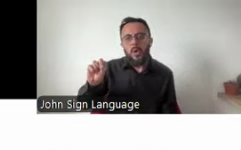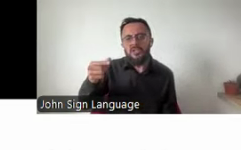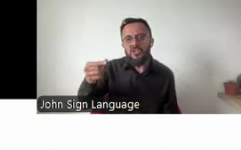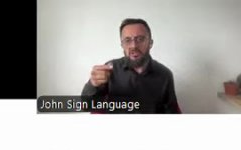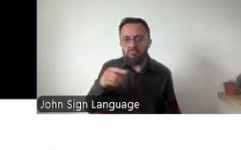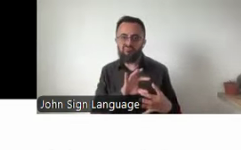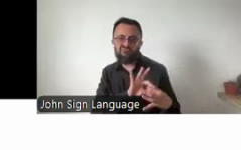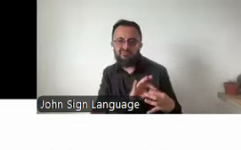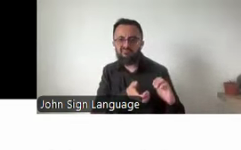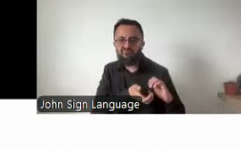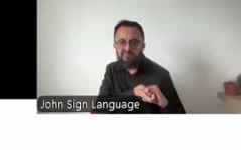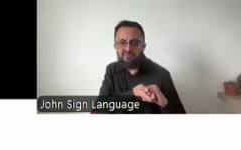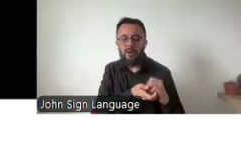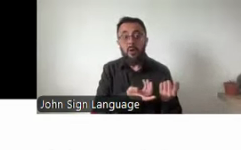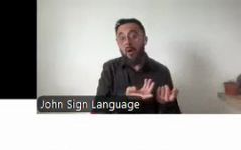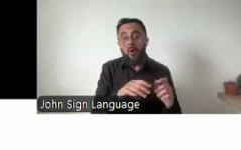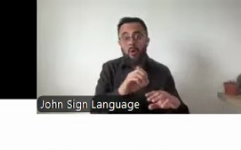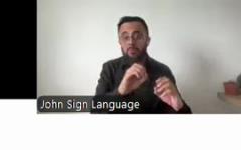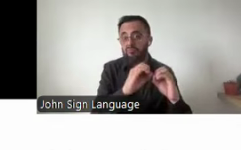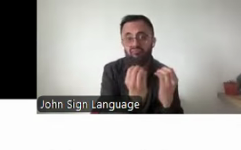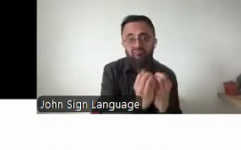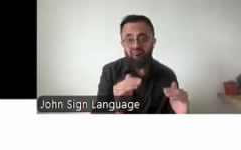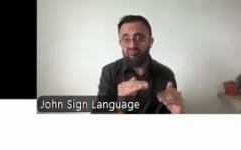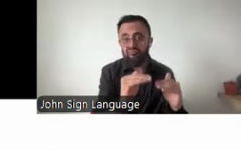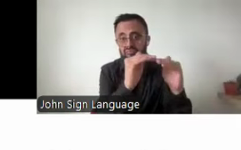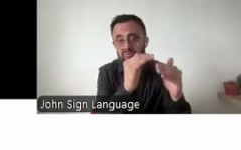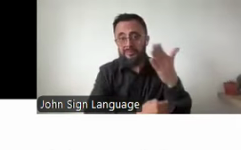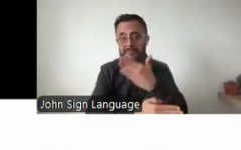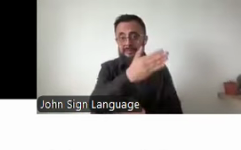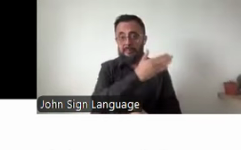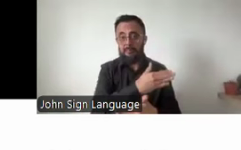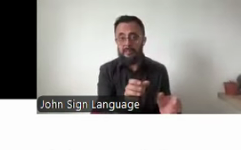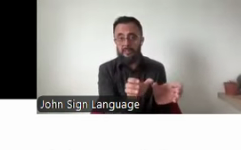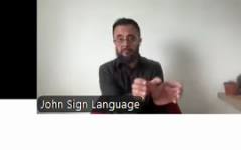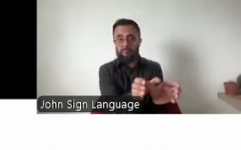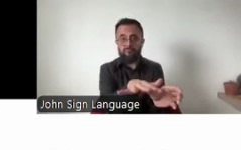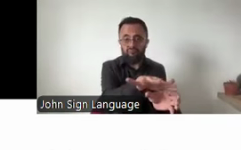and other intergovernmental agencies as well.